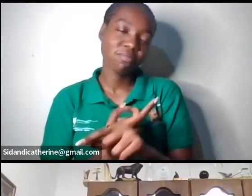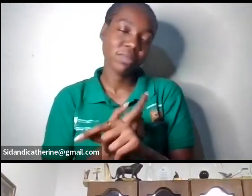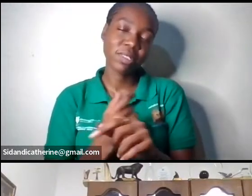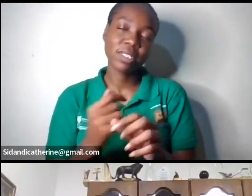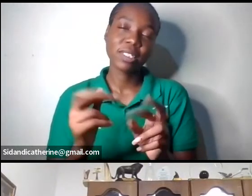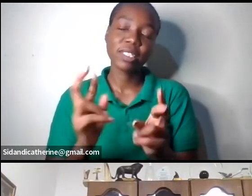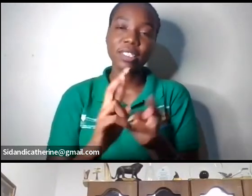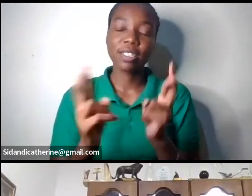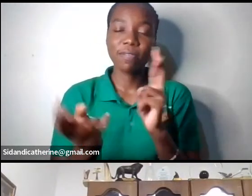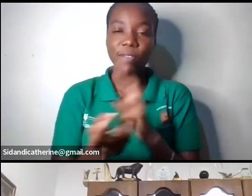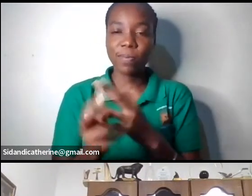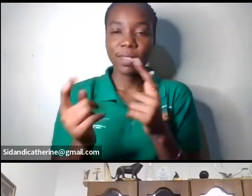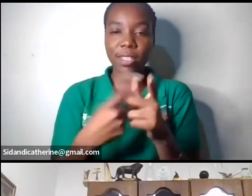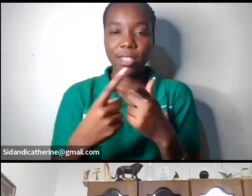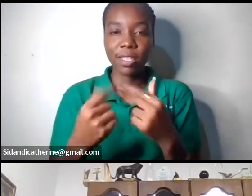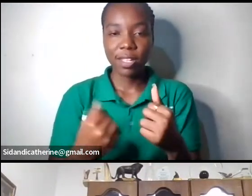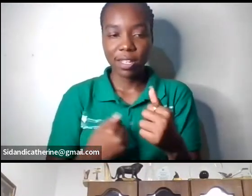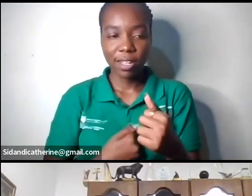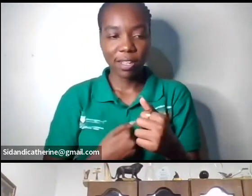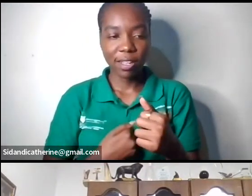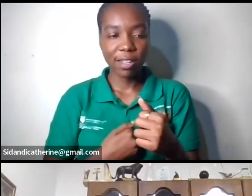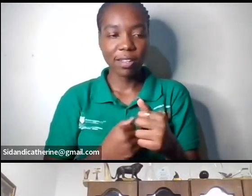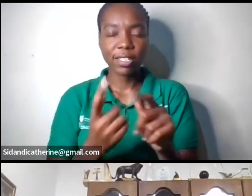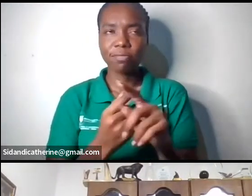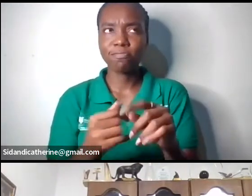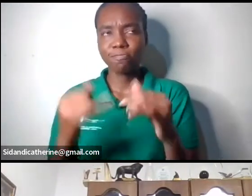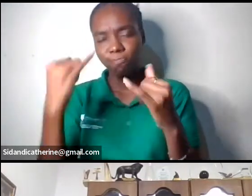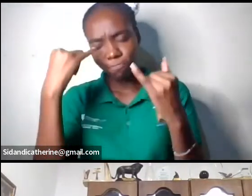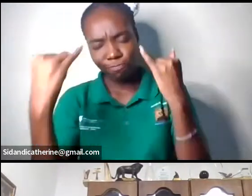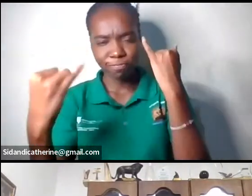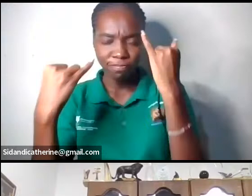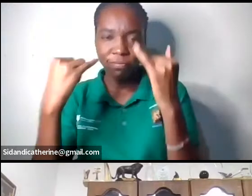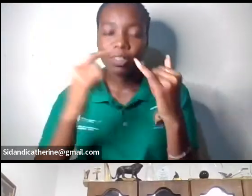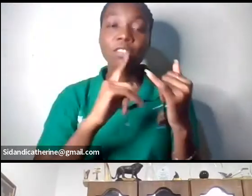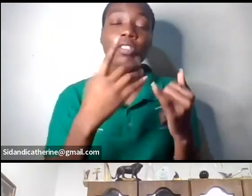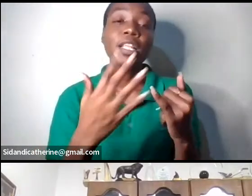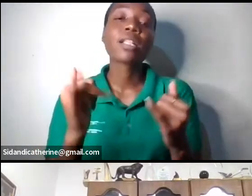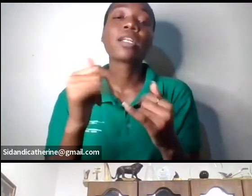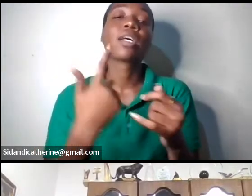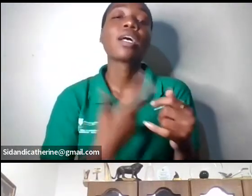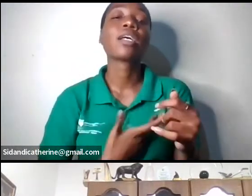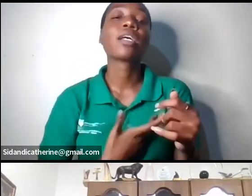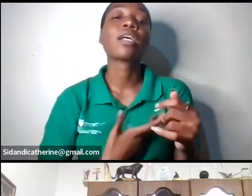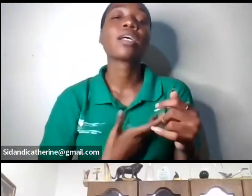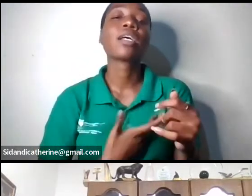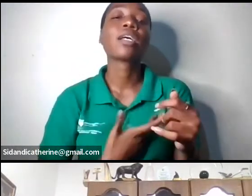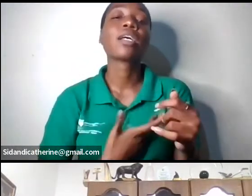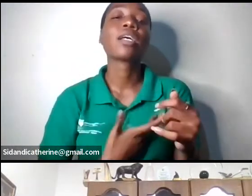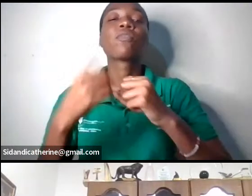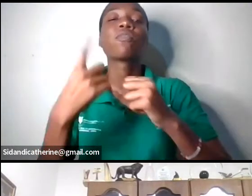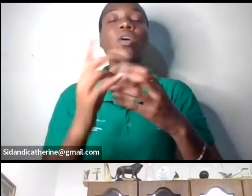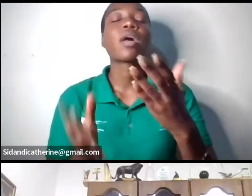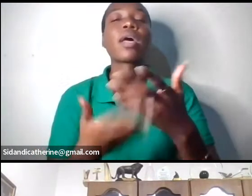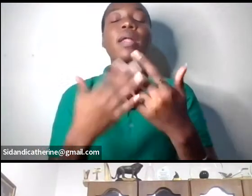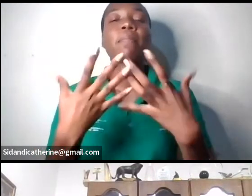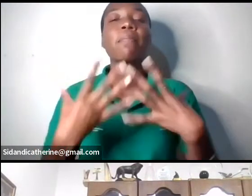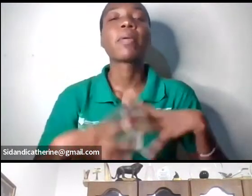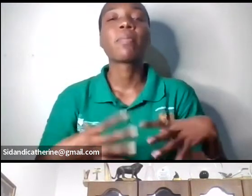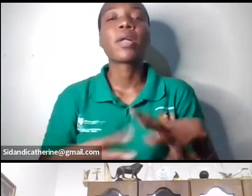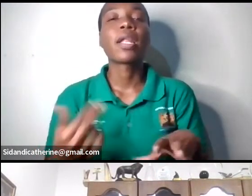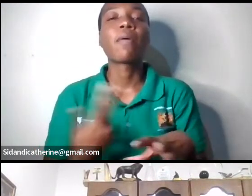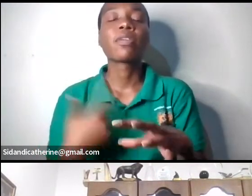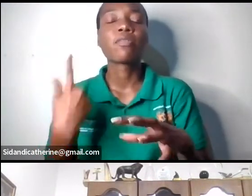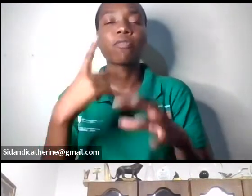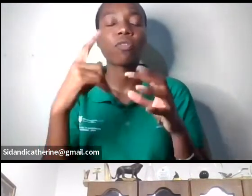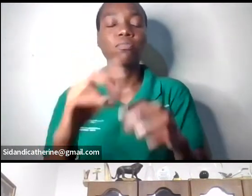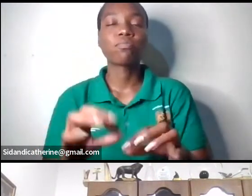as inclusion in innovation. I think those are some of the things that we can do or help our people with to advance ourselves to